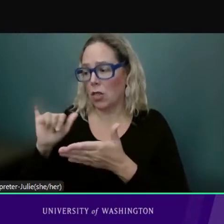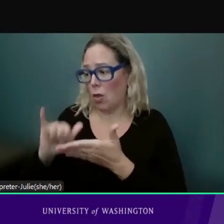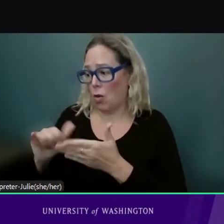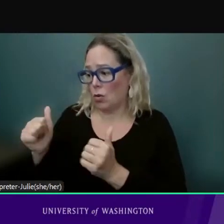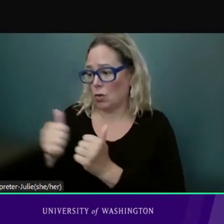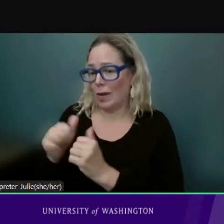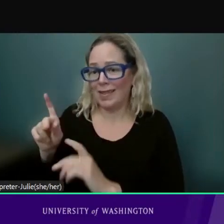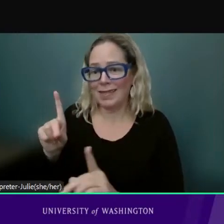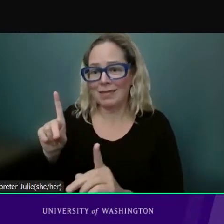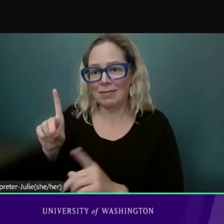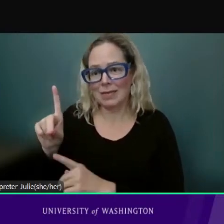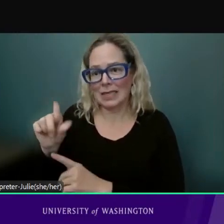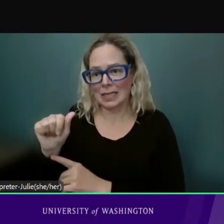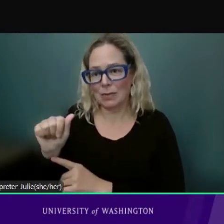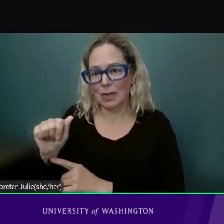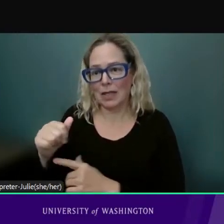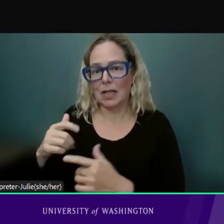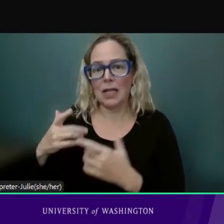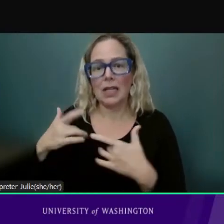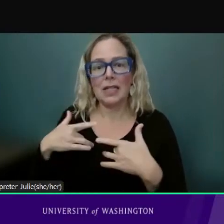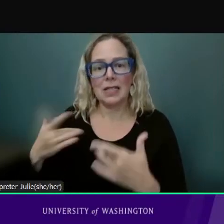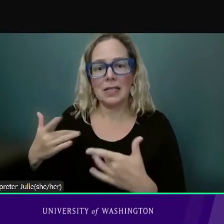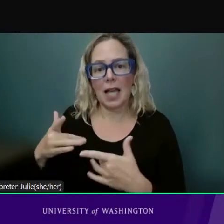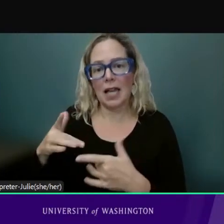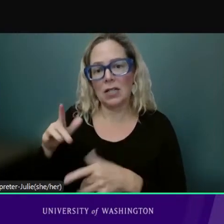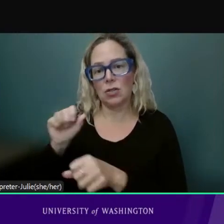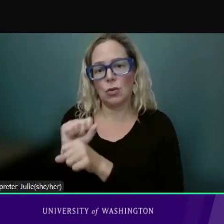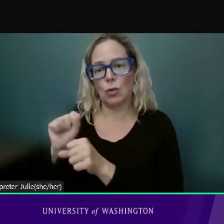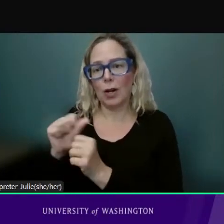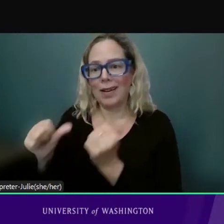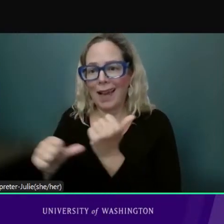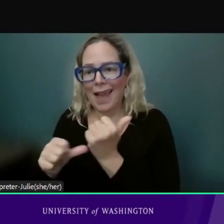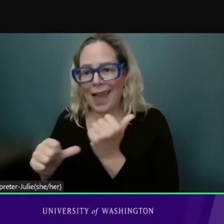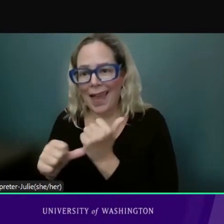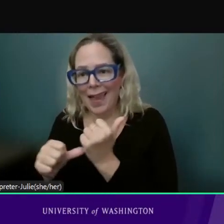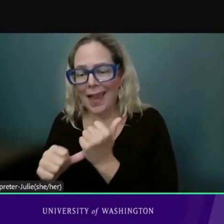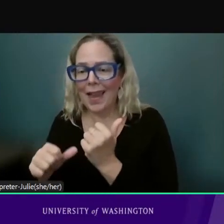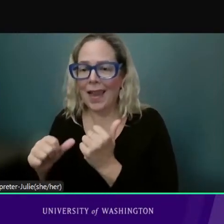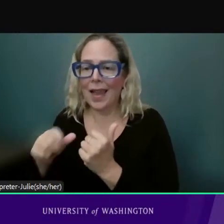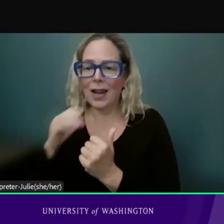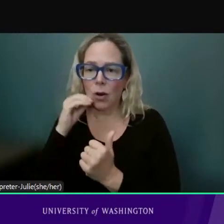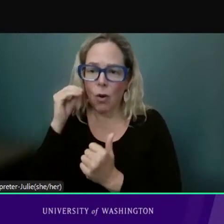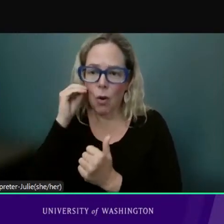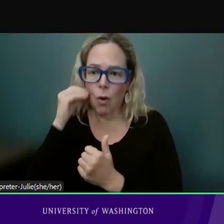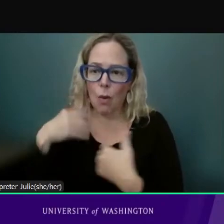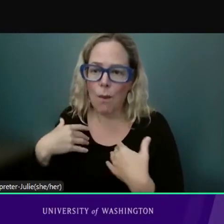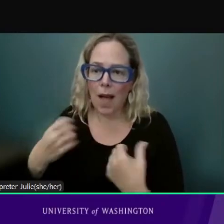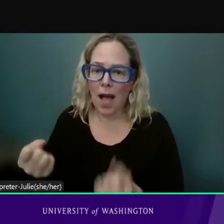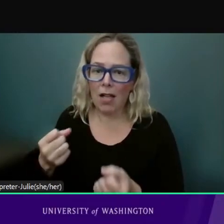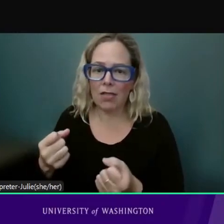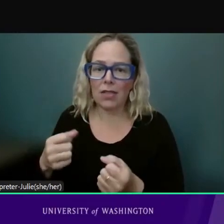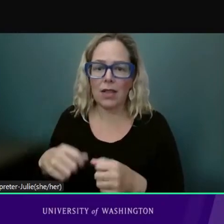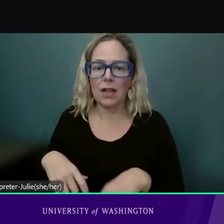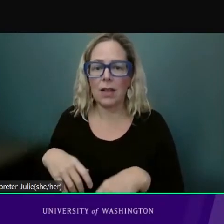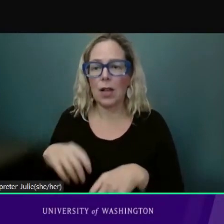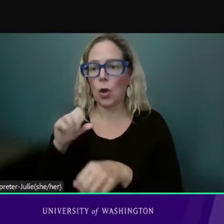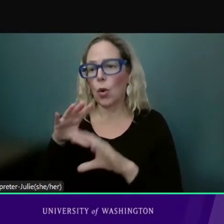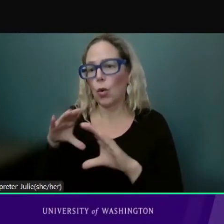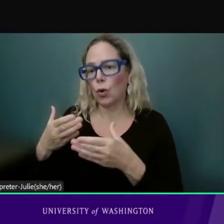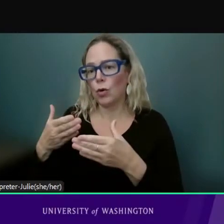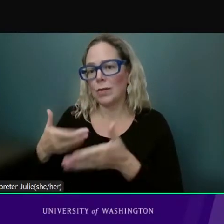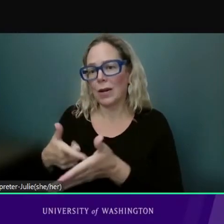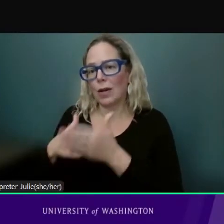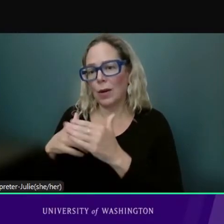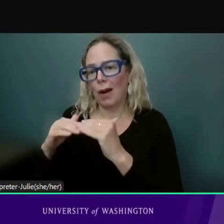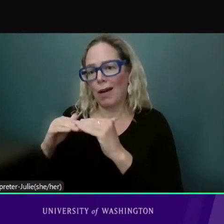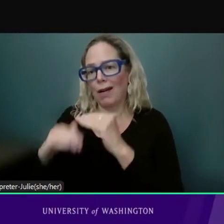groups at 9.9%, and groups like that require less than high school education